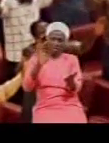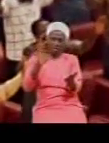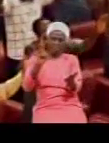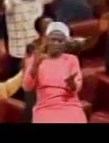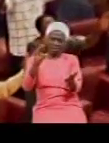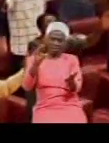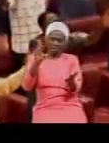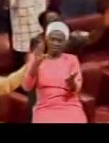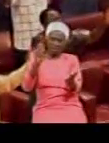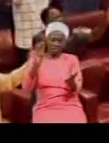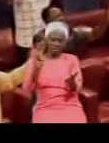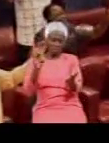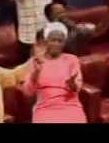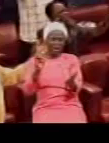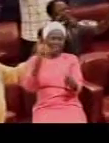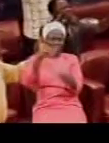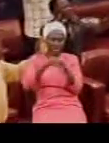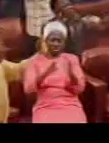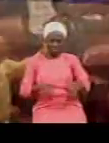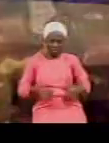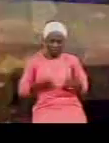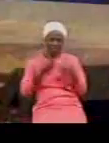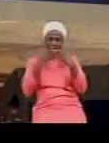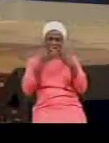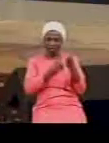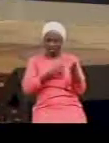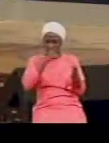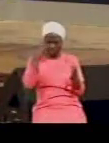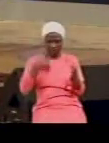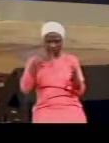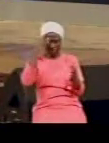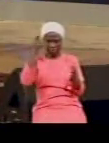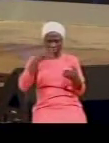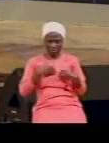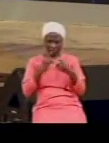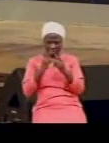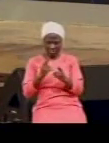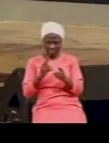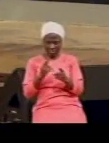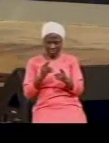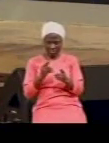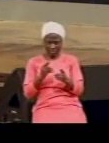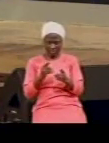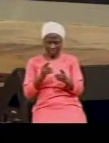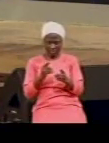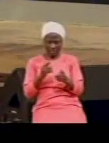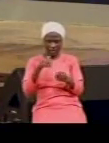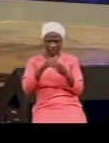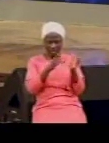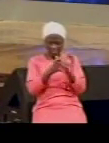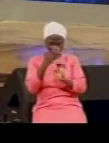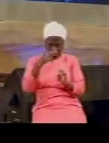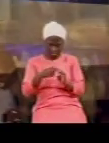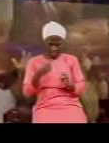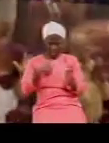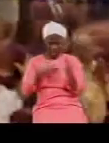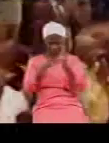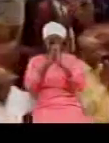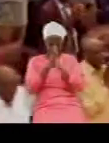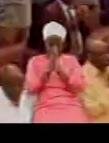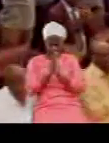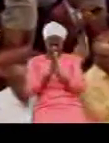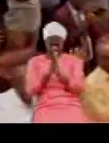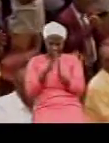Lord, because we know you have answered. In Jesus' name we pray.